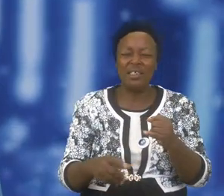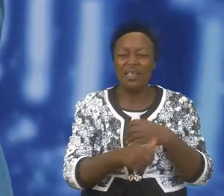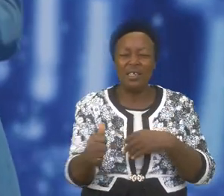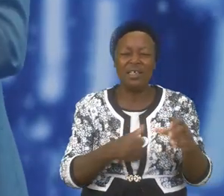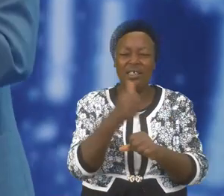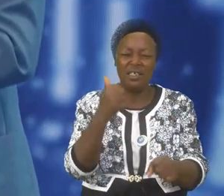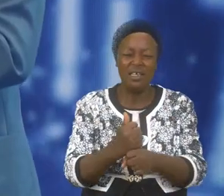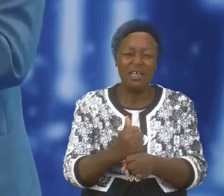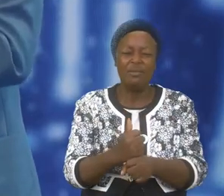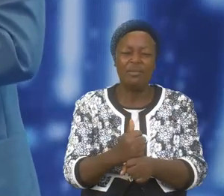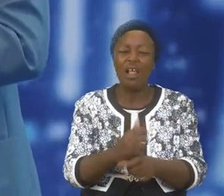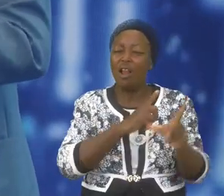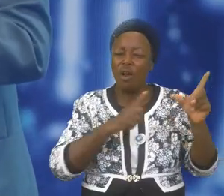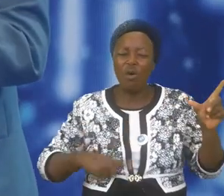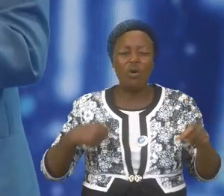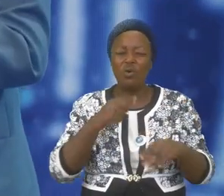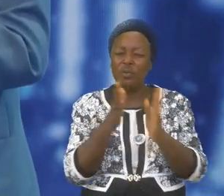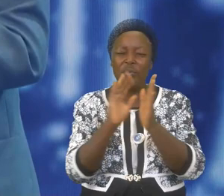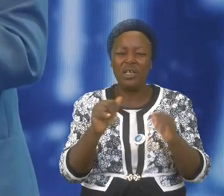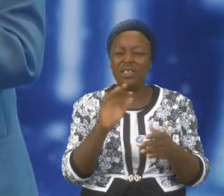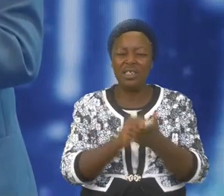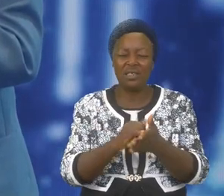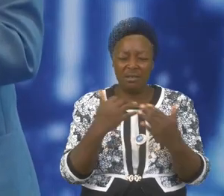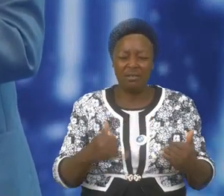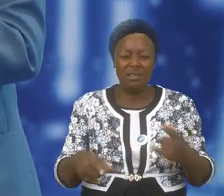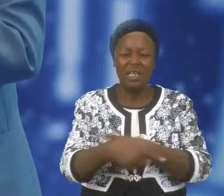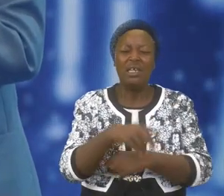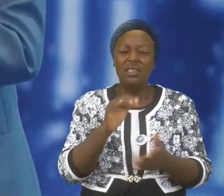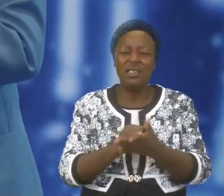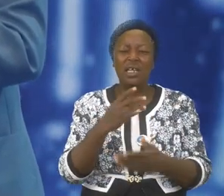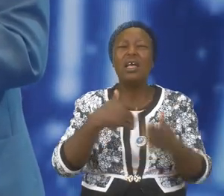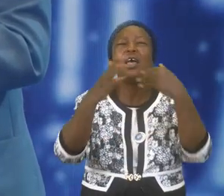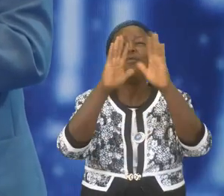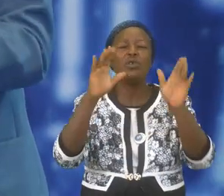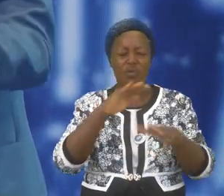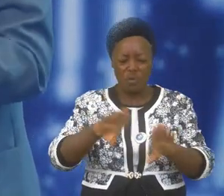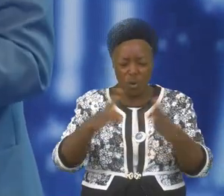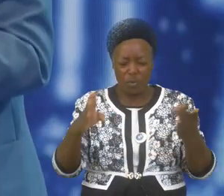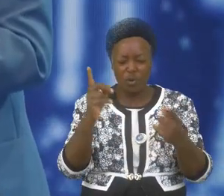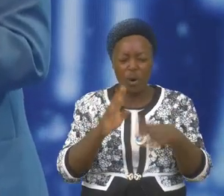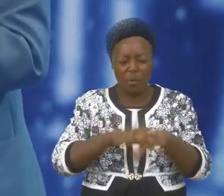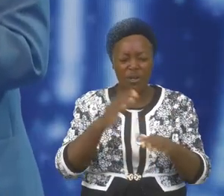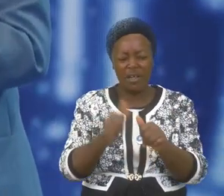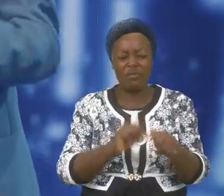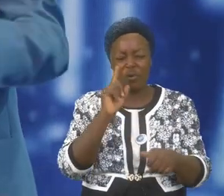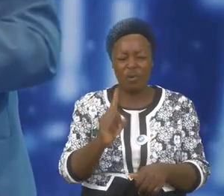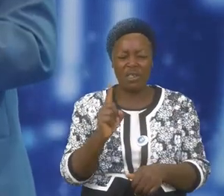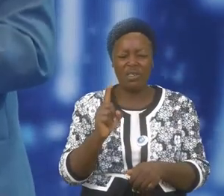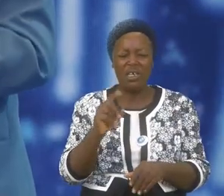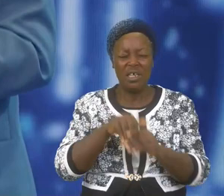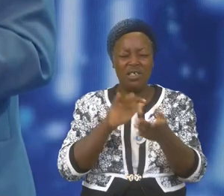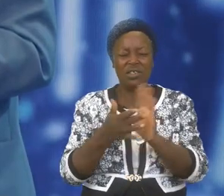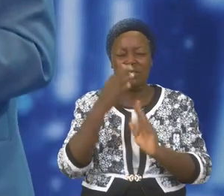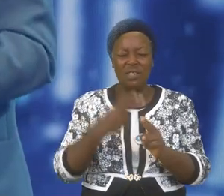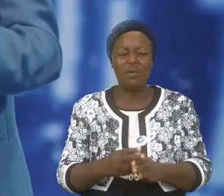the heavens will open upon everyone. Showers of blessing,